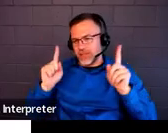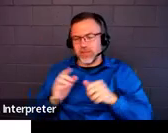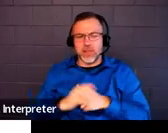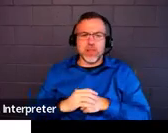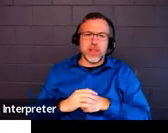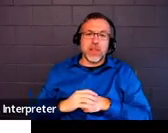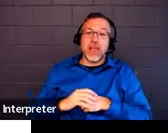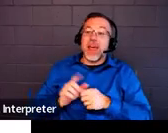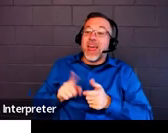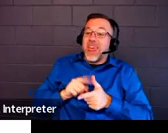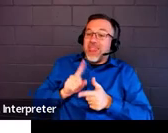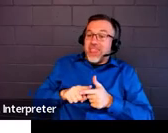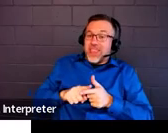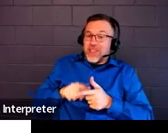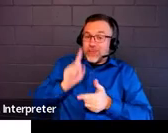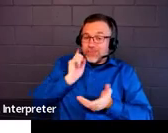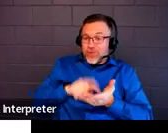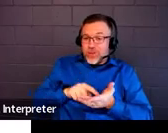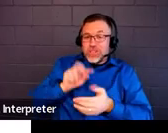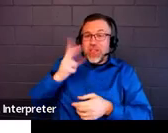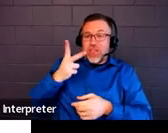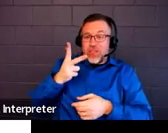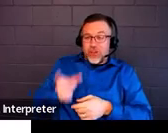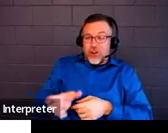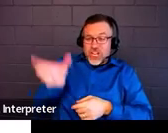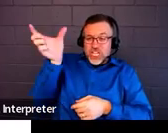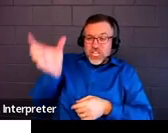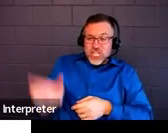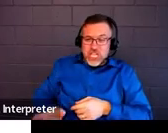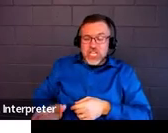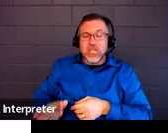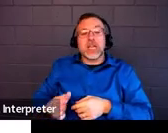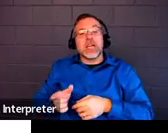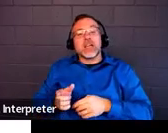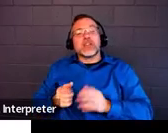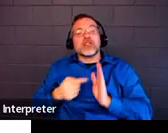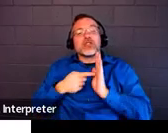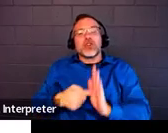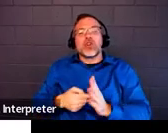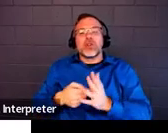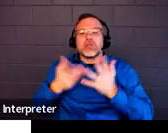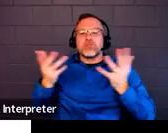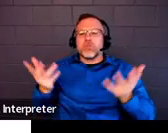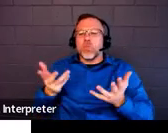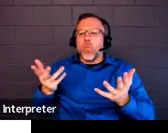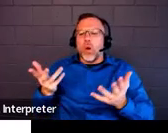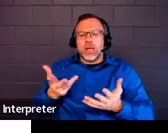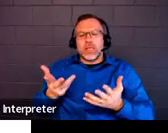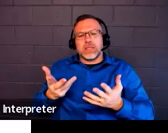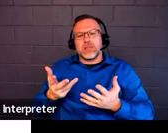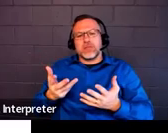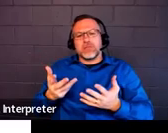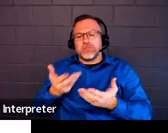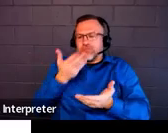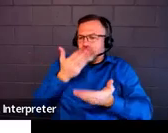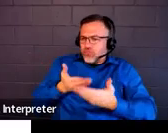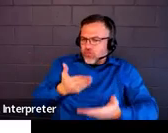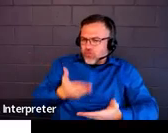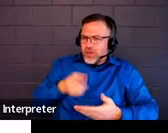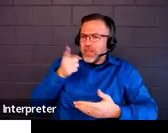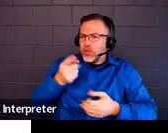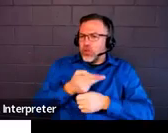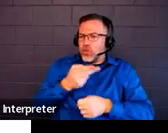see that the third column on the right is really looking at what artifacts were used by the IEP team to make